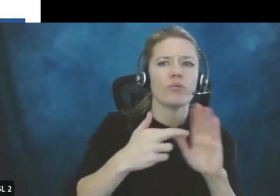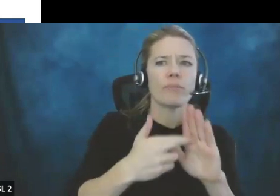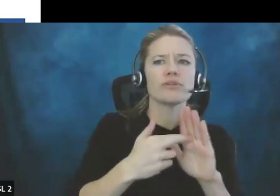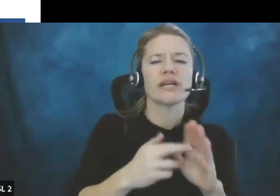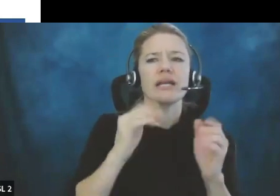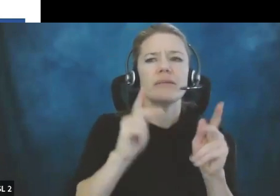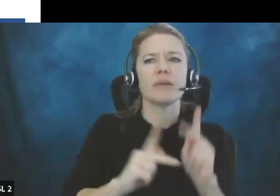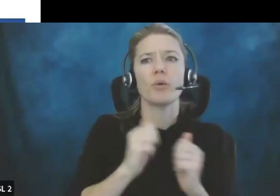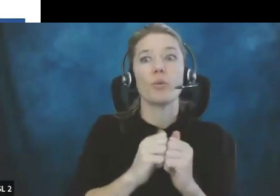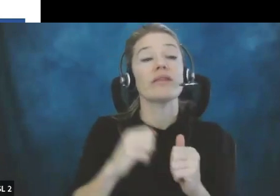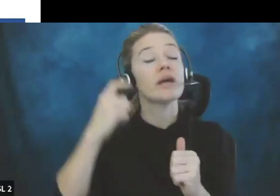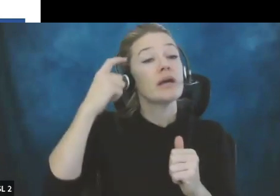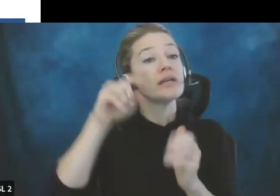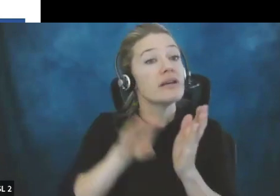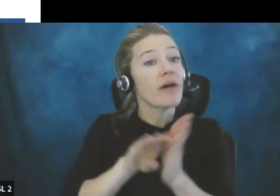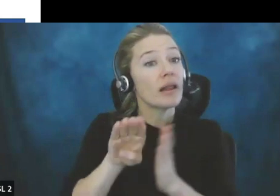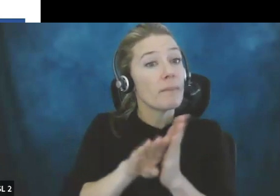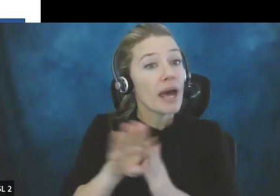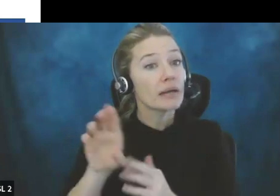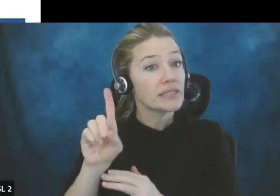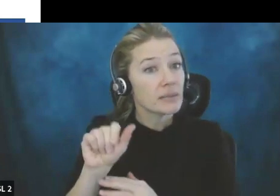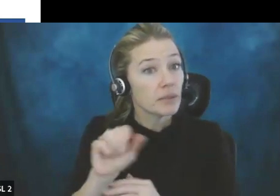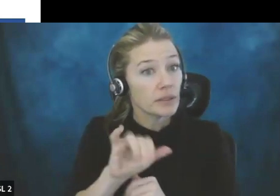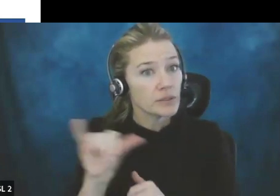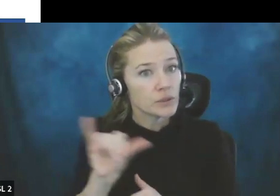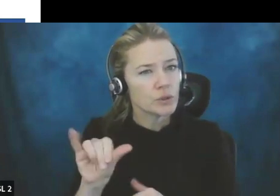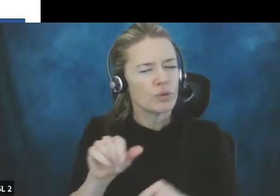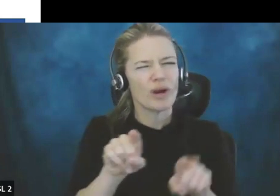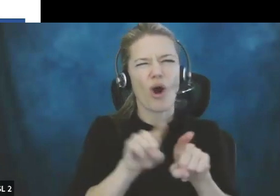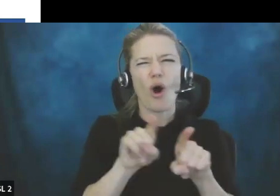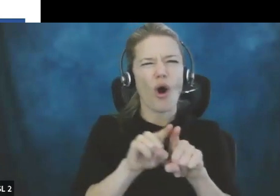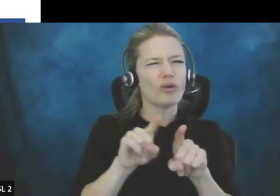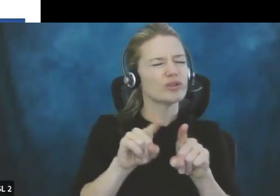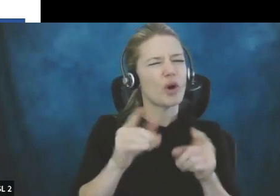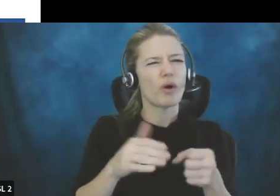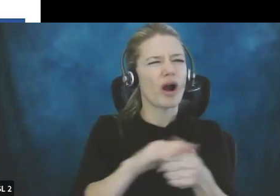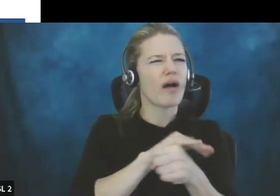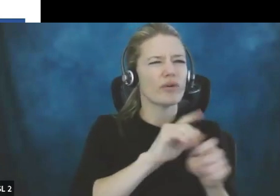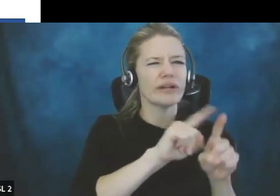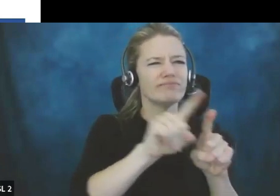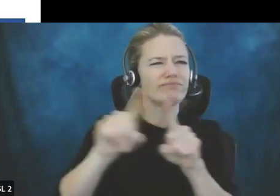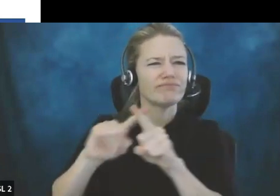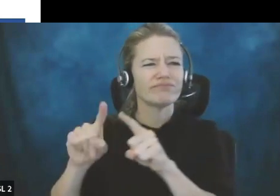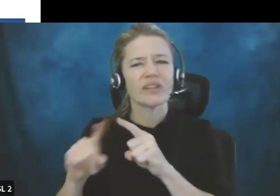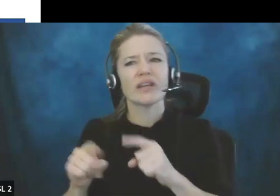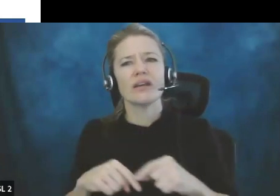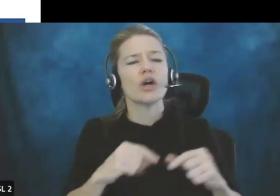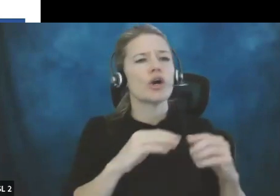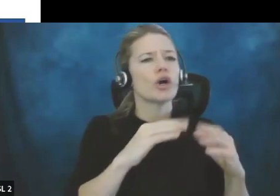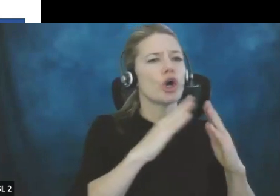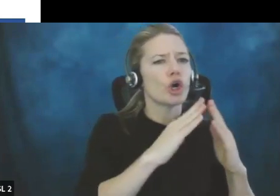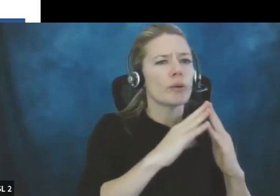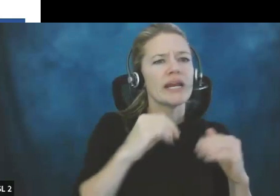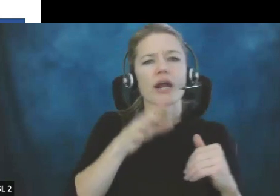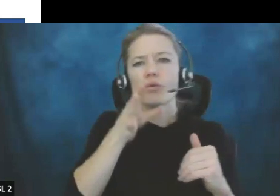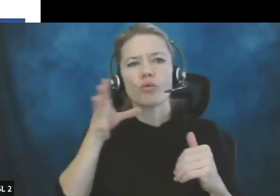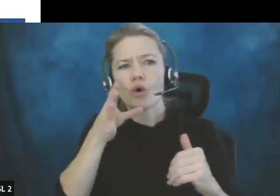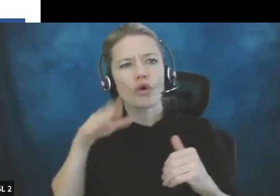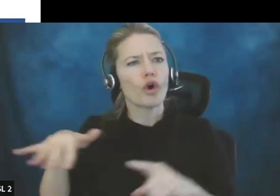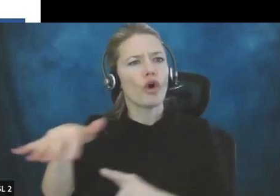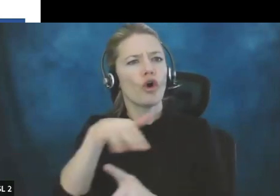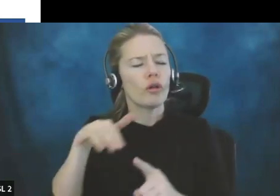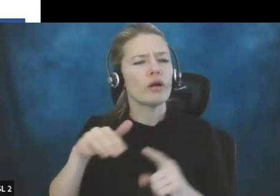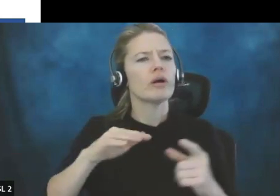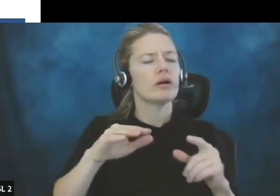talking about those representing individuals with developmental disabilities, and really spanning urban and rural communities, those